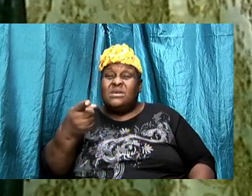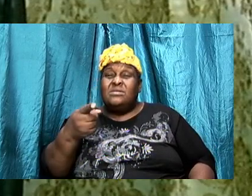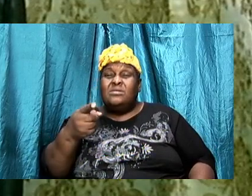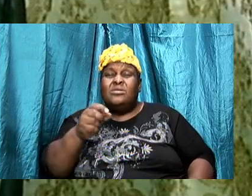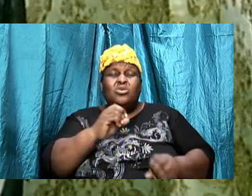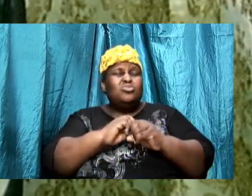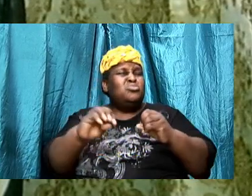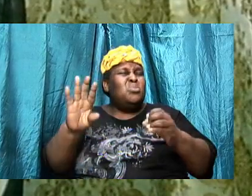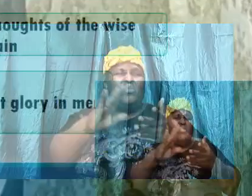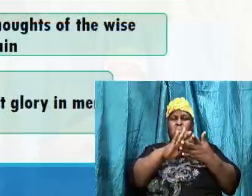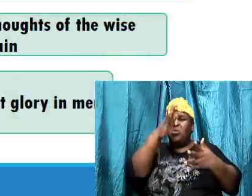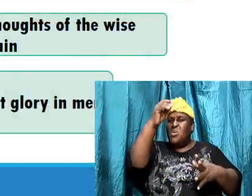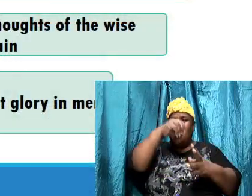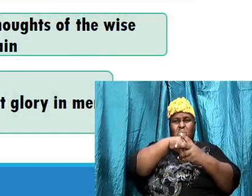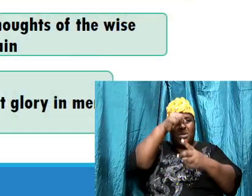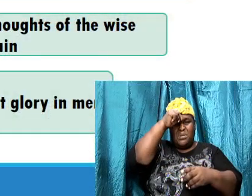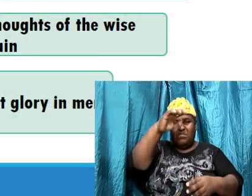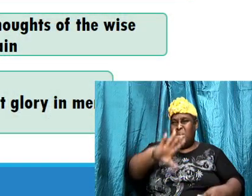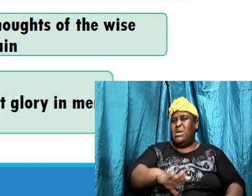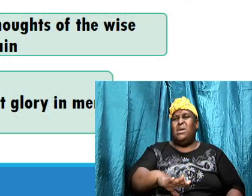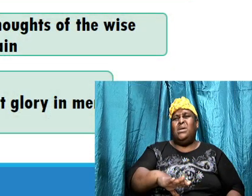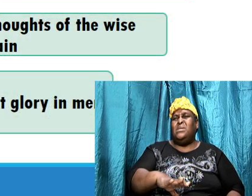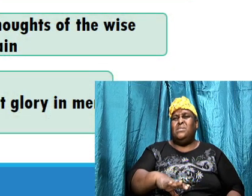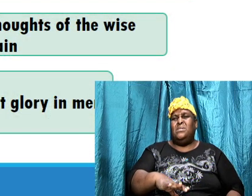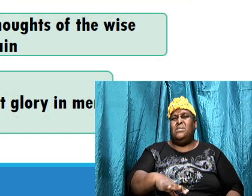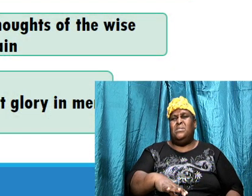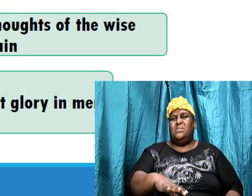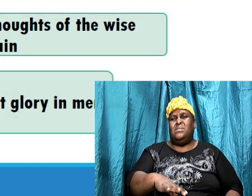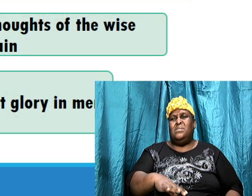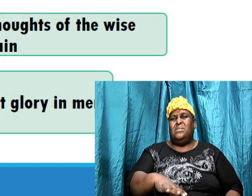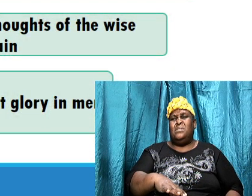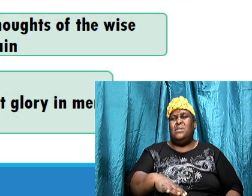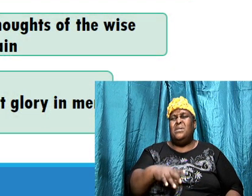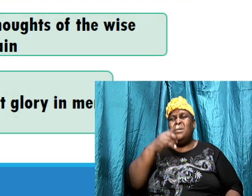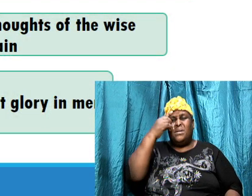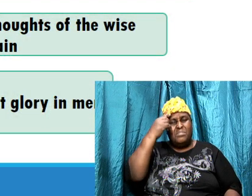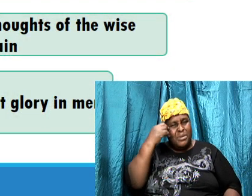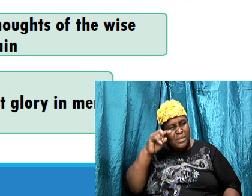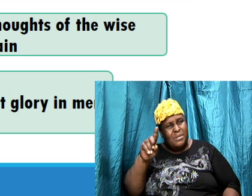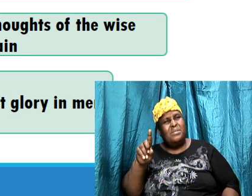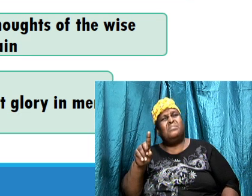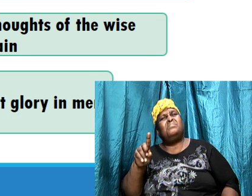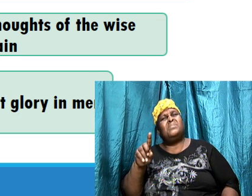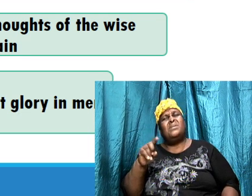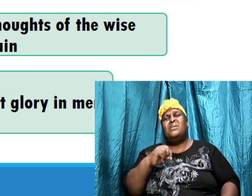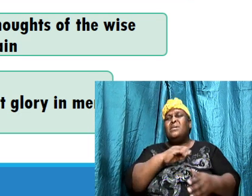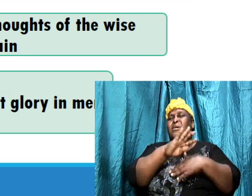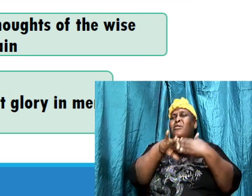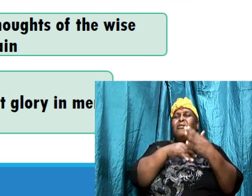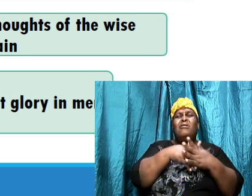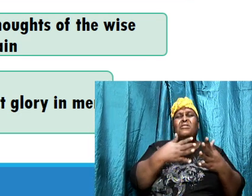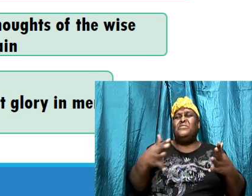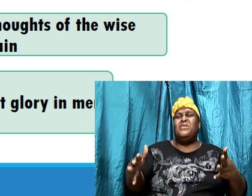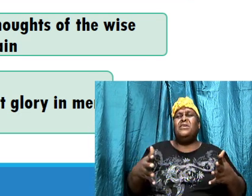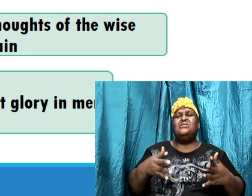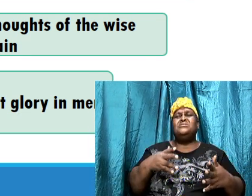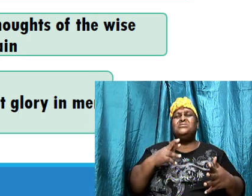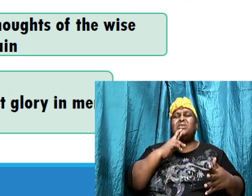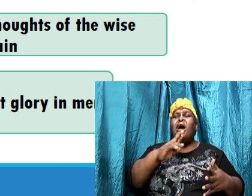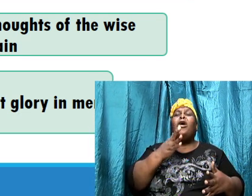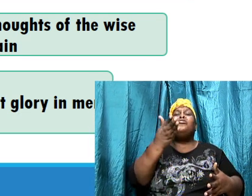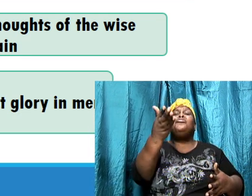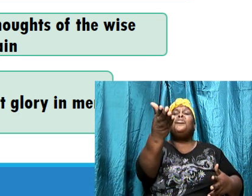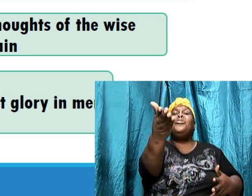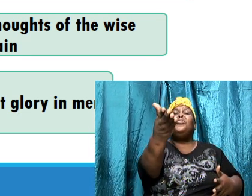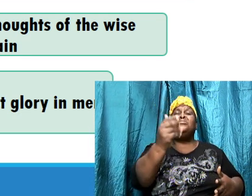glory in men. Don't glory in men. Because all things are yours. And we'll come to that. He's saying,